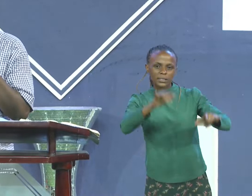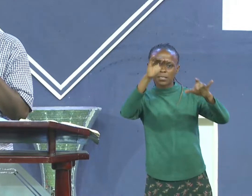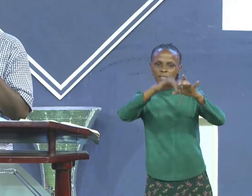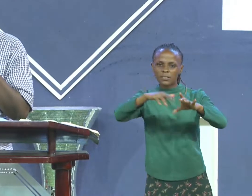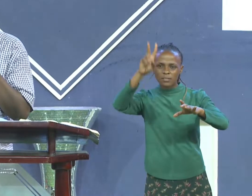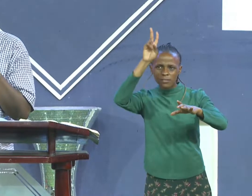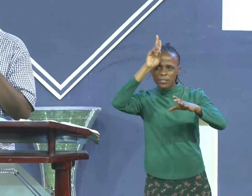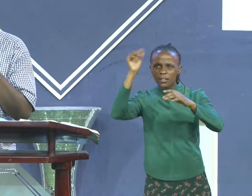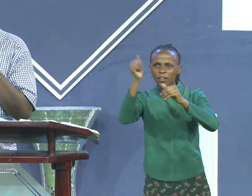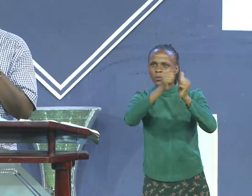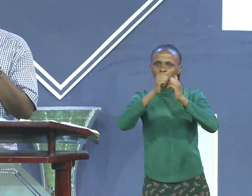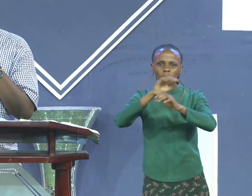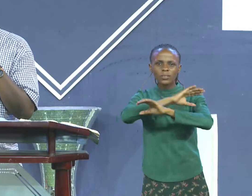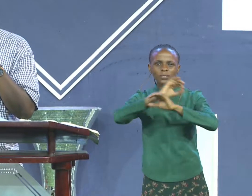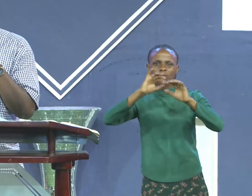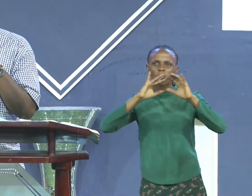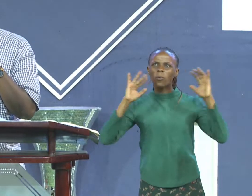villages.